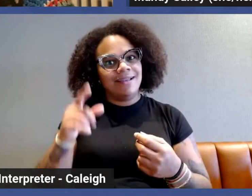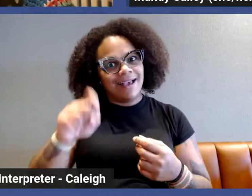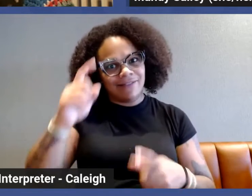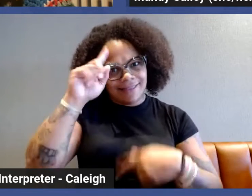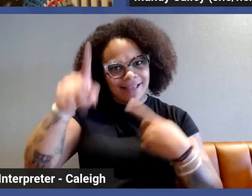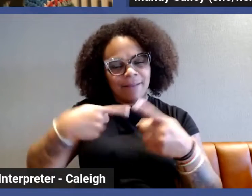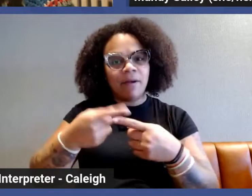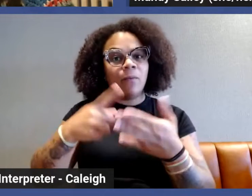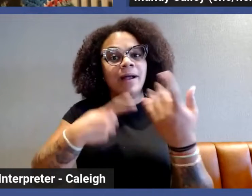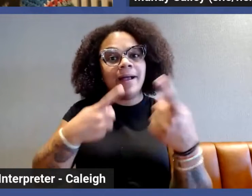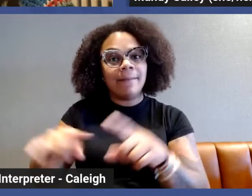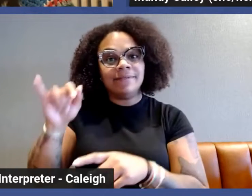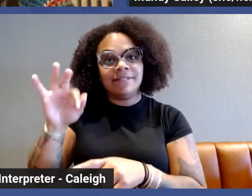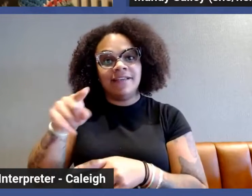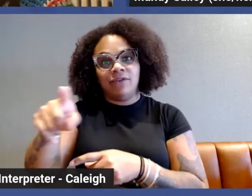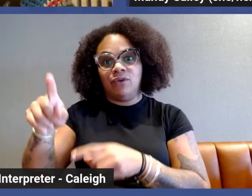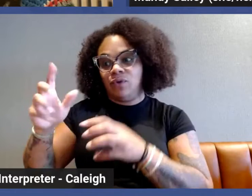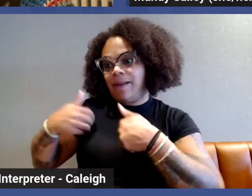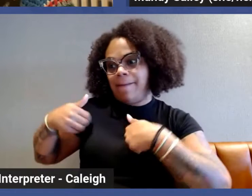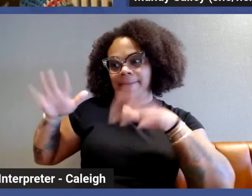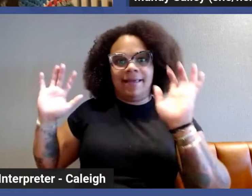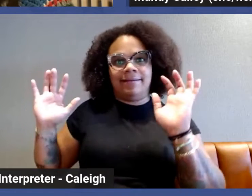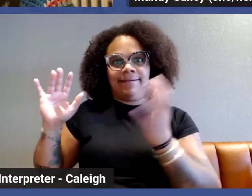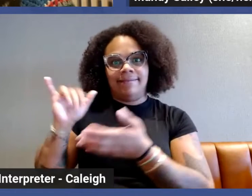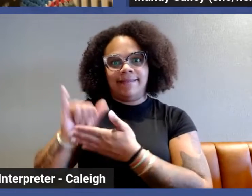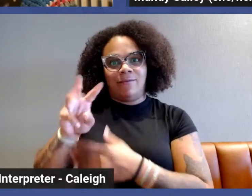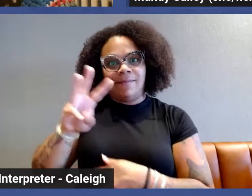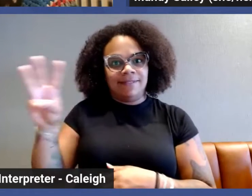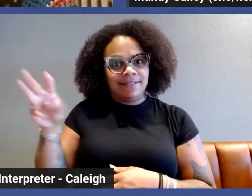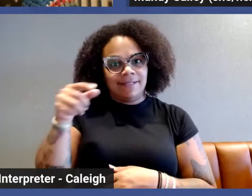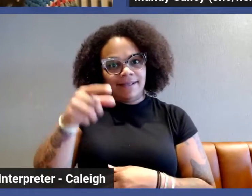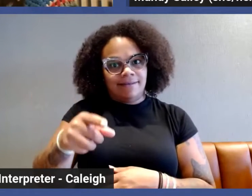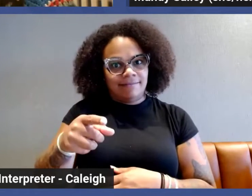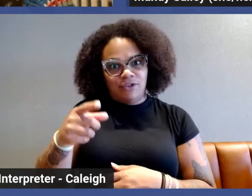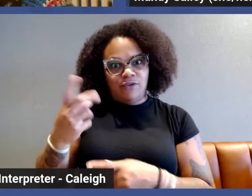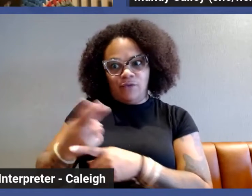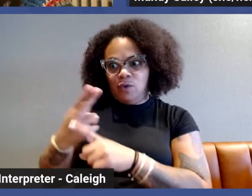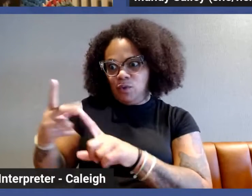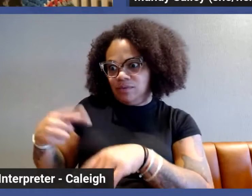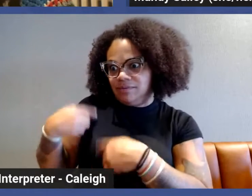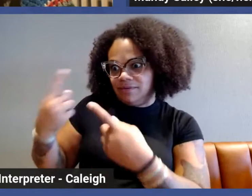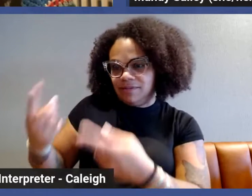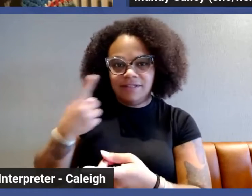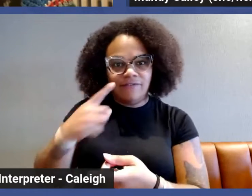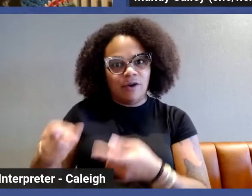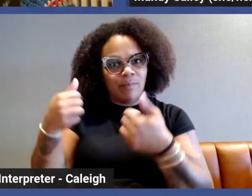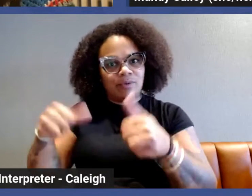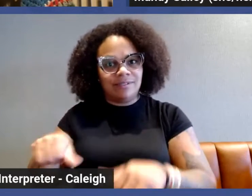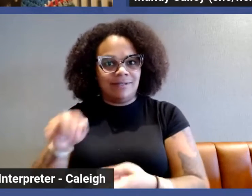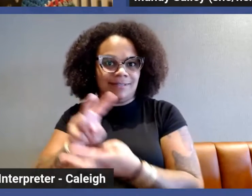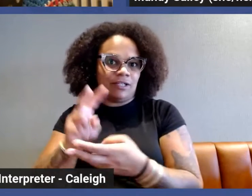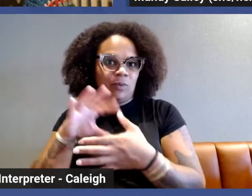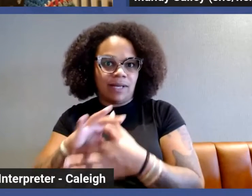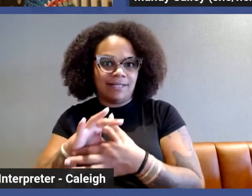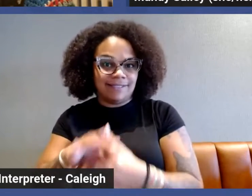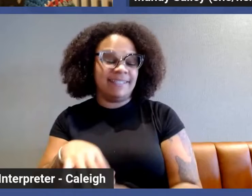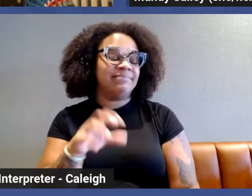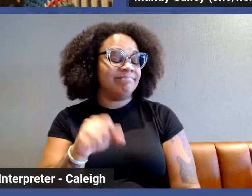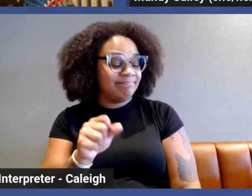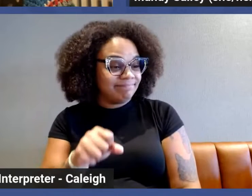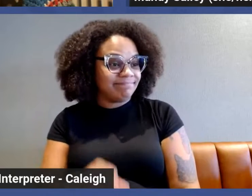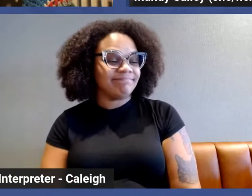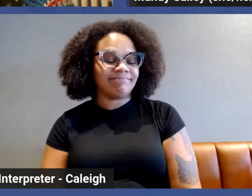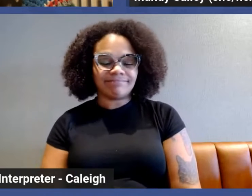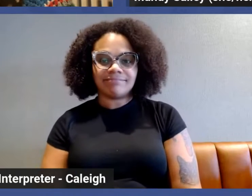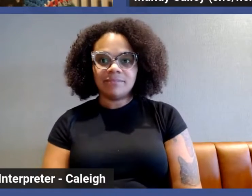site that has been the only remotely safe refuge for sexual content. Or one of them. Yeah. The two. Yeah. It's really tough.